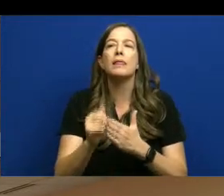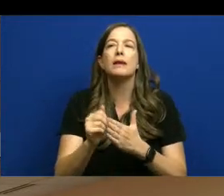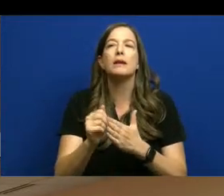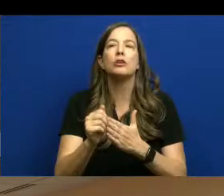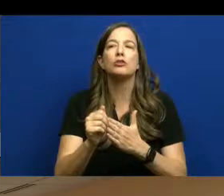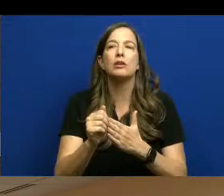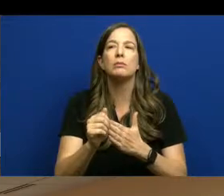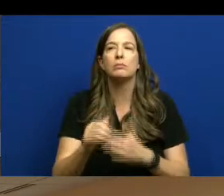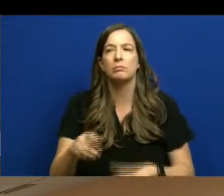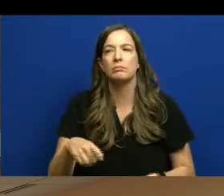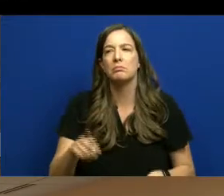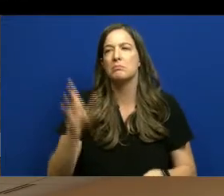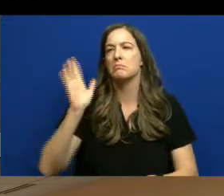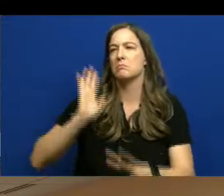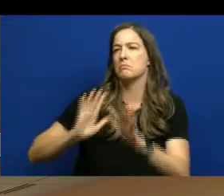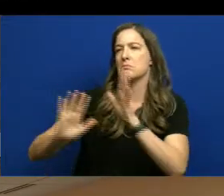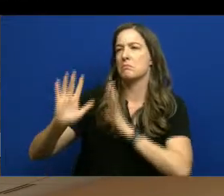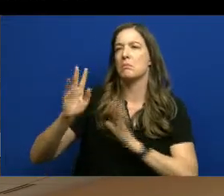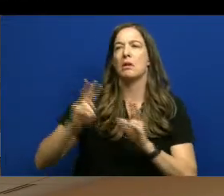is leadership.